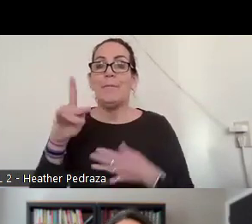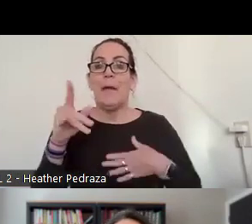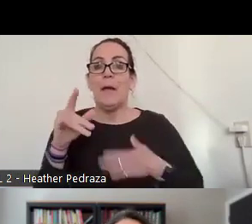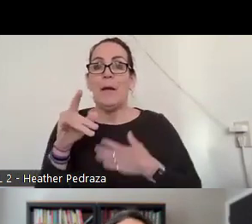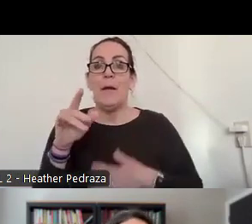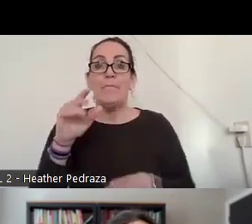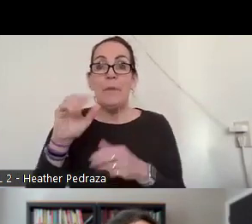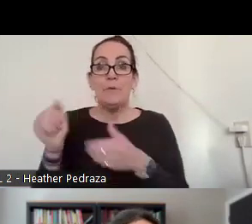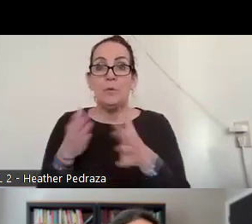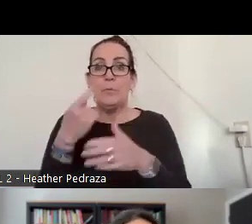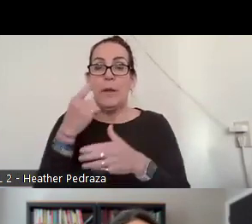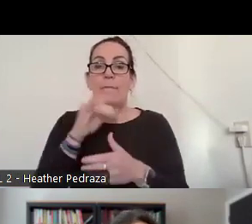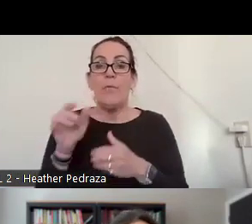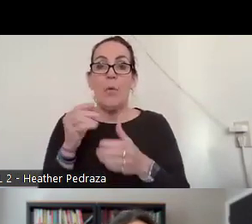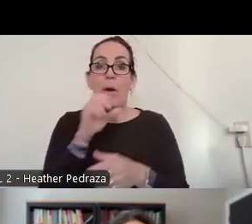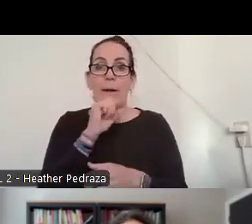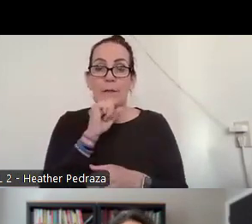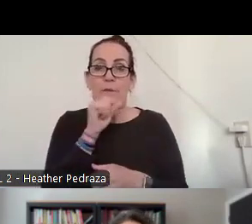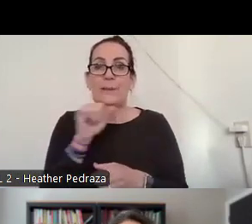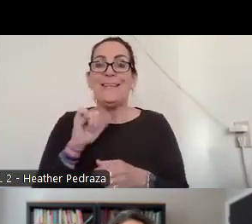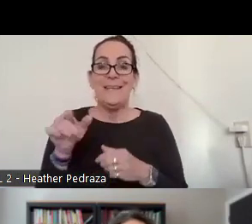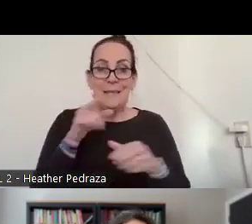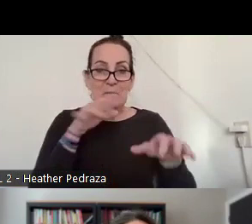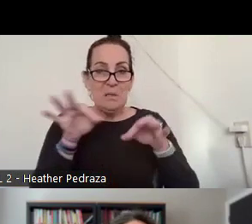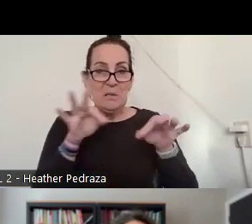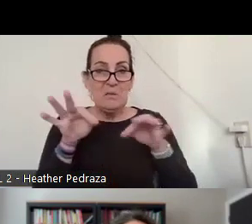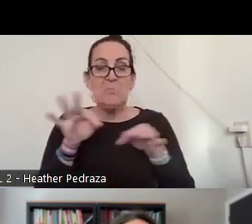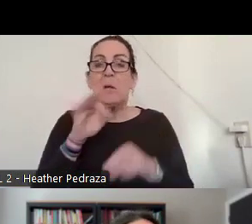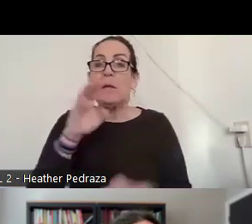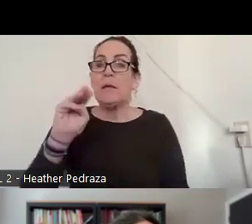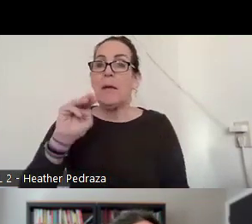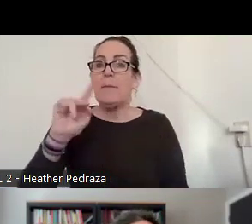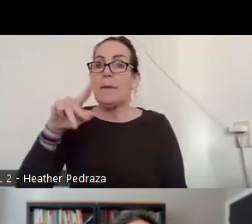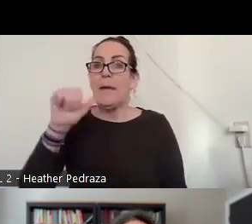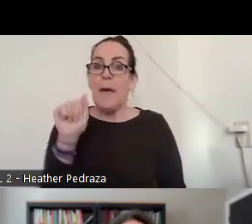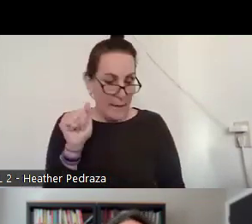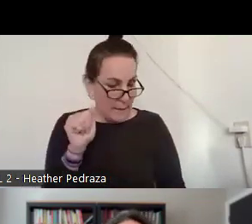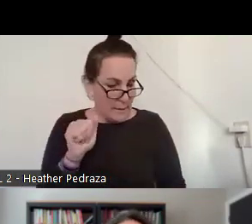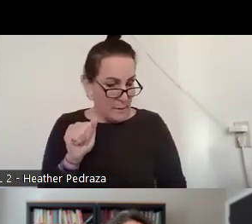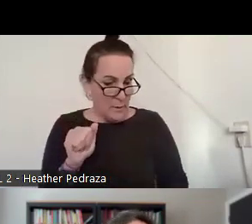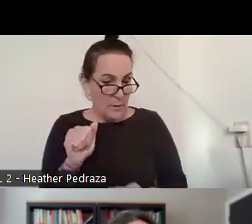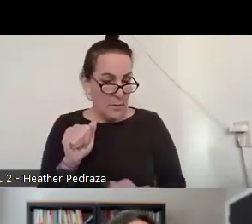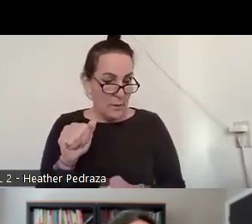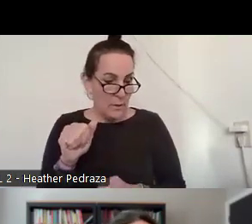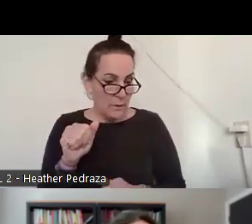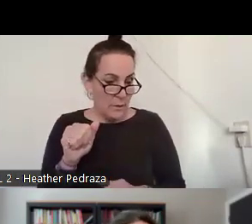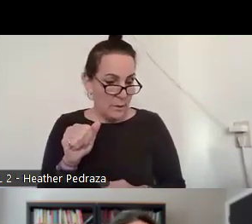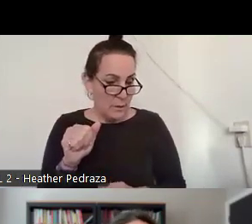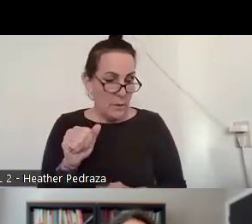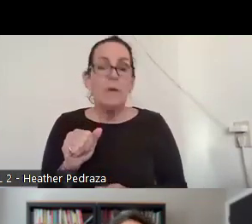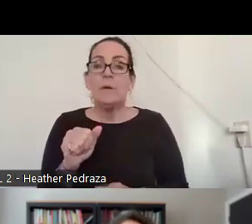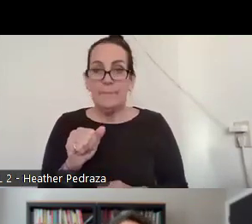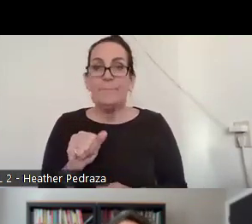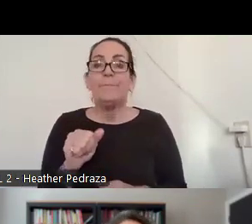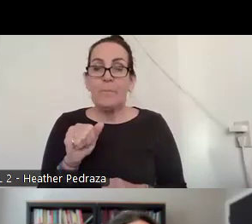So to define MPA implementation, we are adapting an existing framework. It comes from the Center for Healthcare